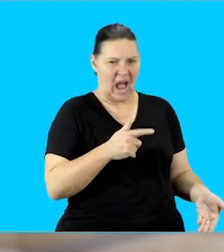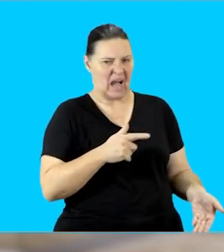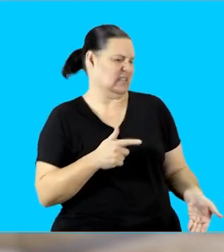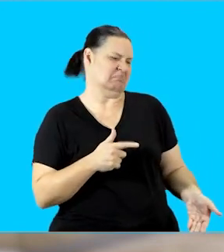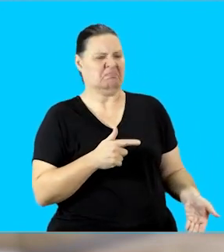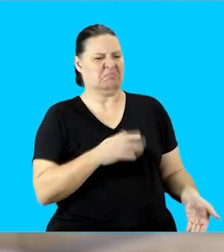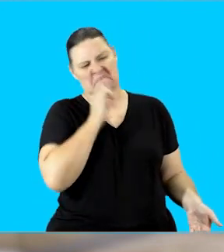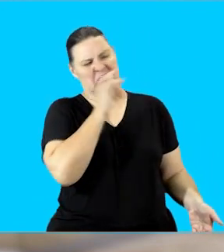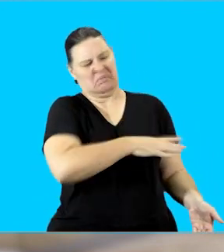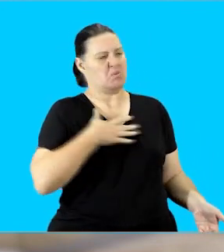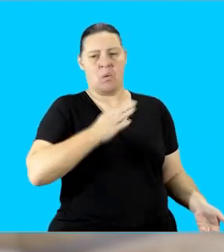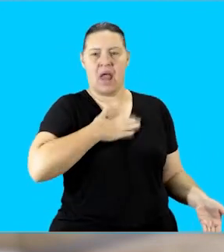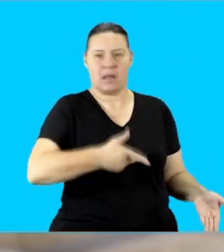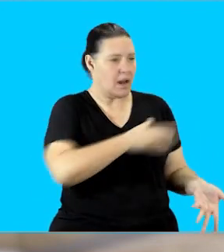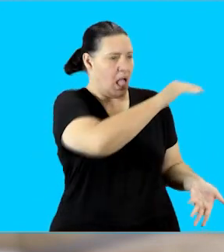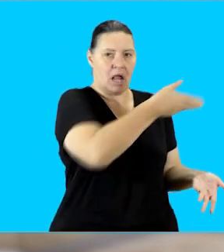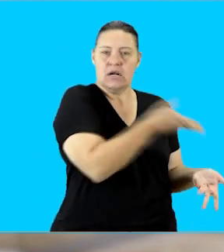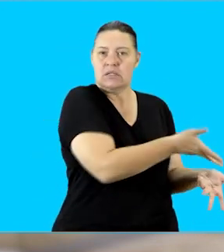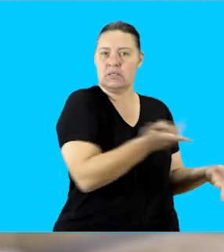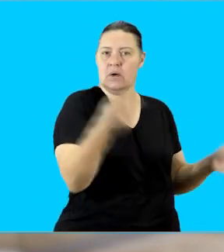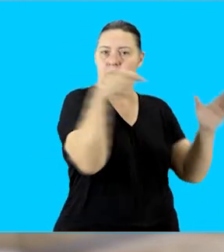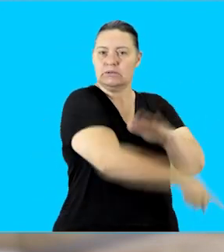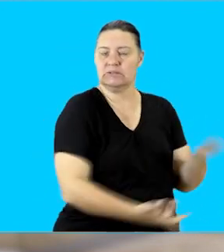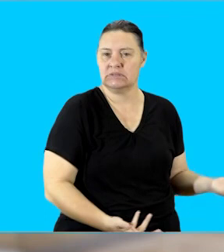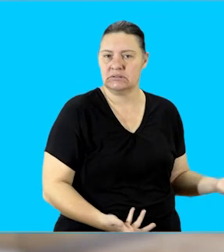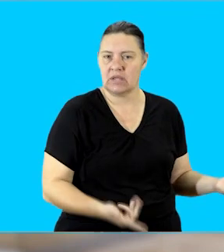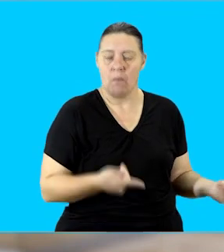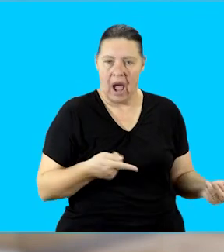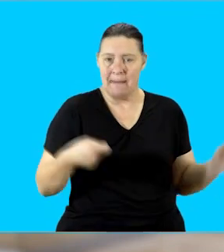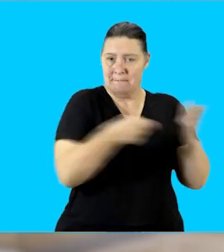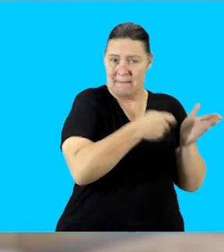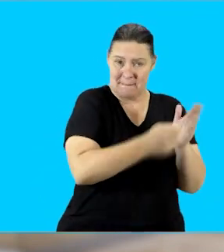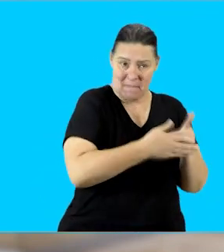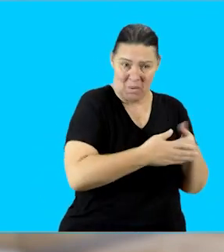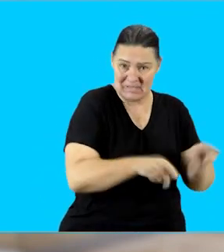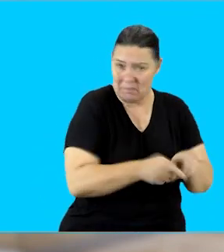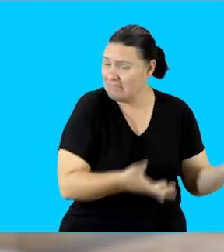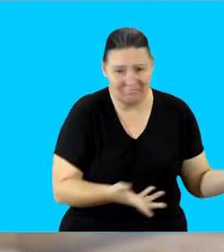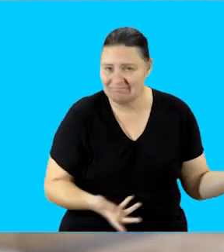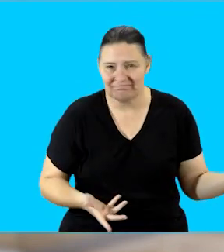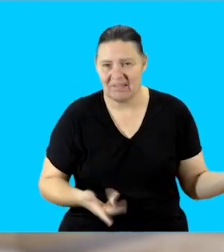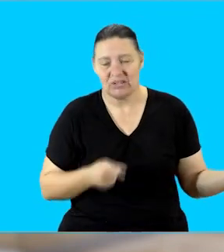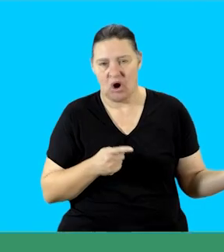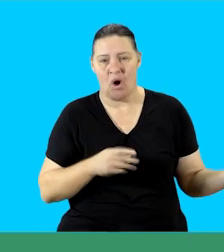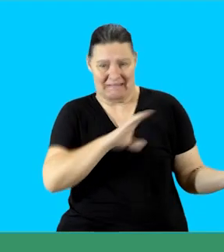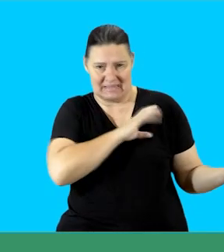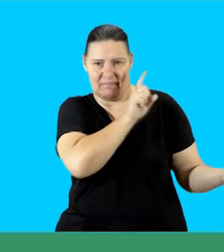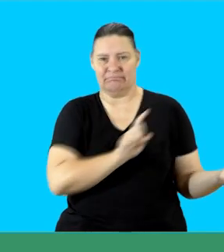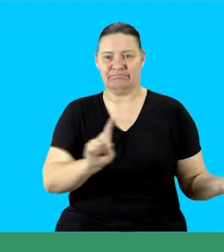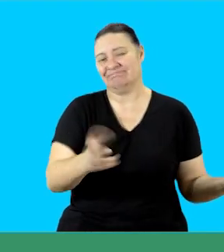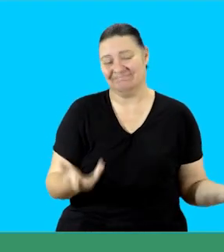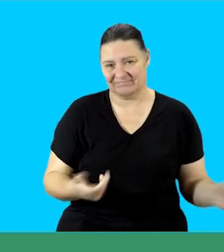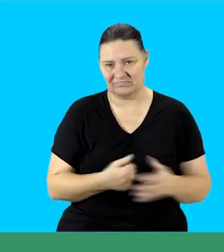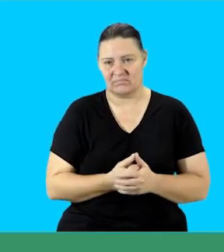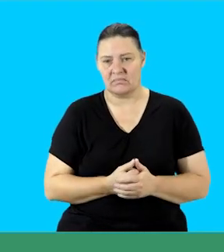become affected because they are no longer making the profit that they were making before these changes occur in our behavior. Changes